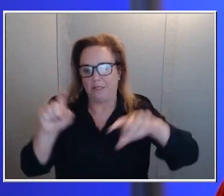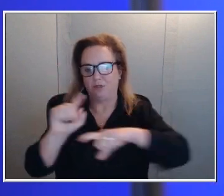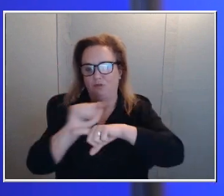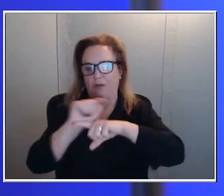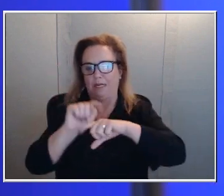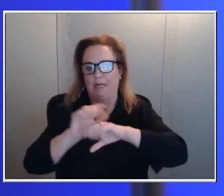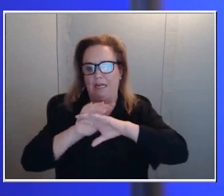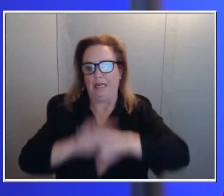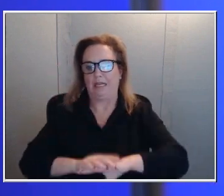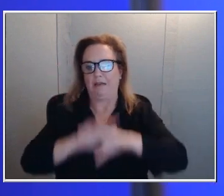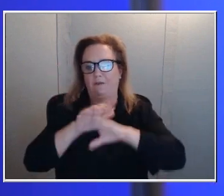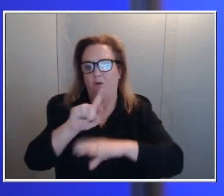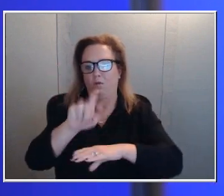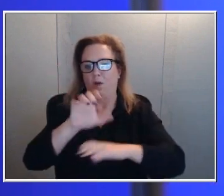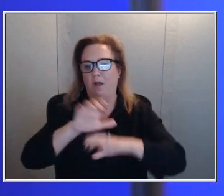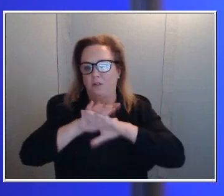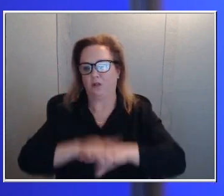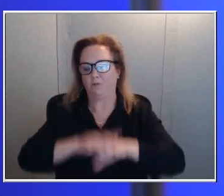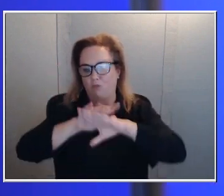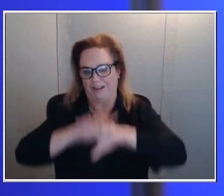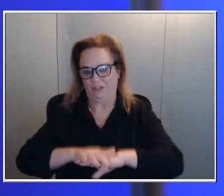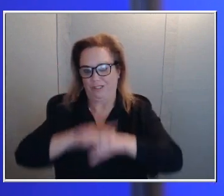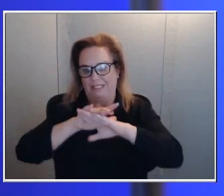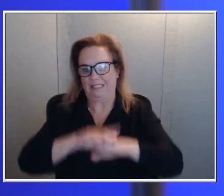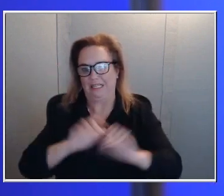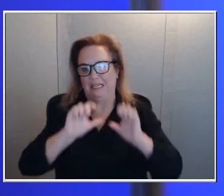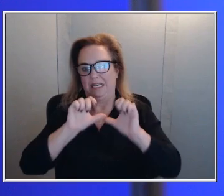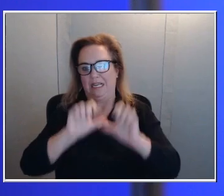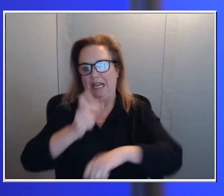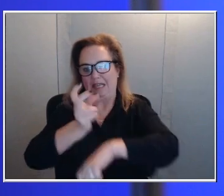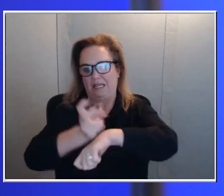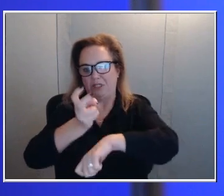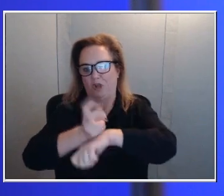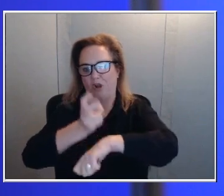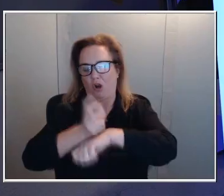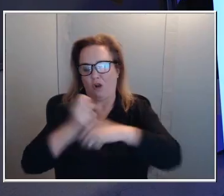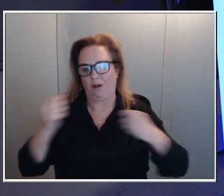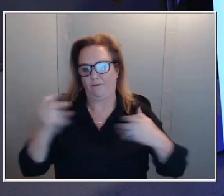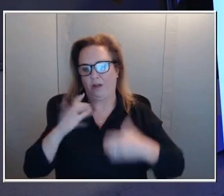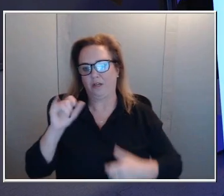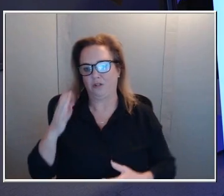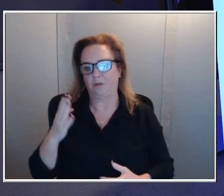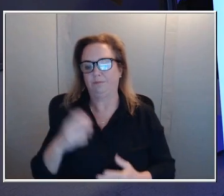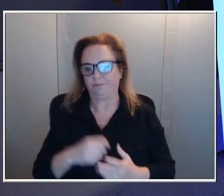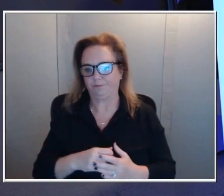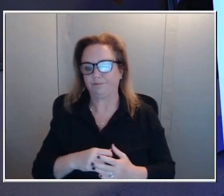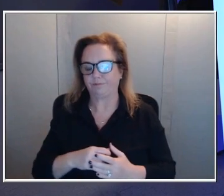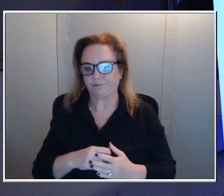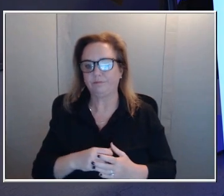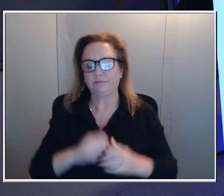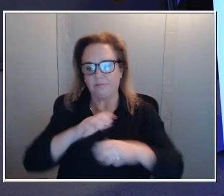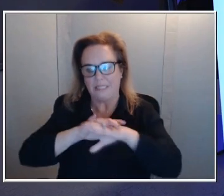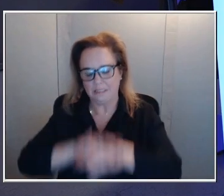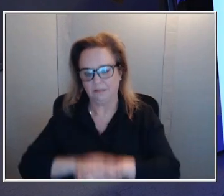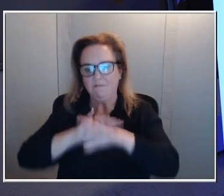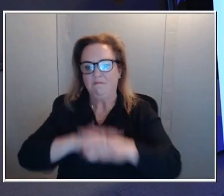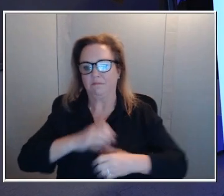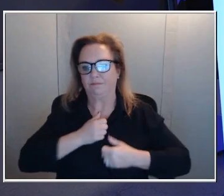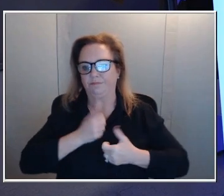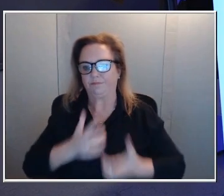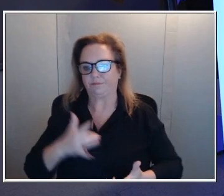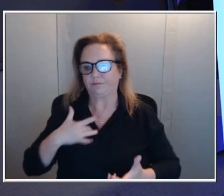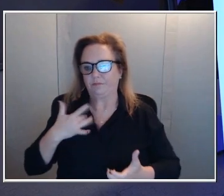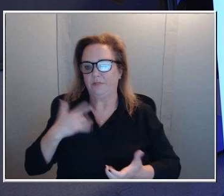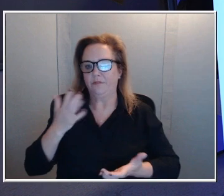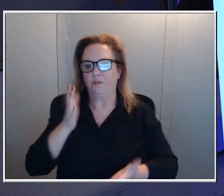least 100 compressions. That's a very hard and frightening job. Well, that's what I hear, is that it does take a lot out of you. You're going to feel like you want to stop,